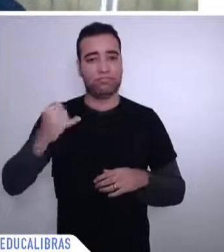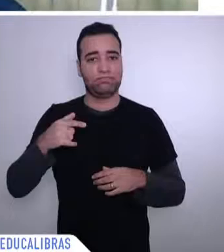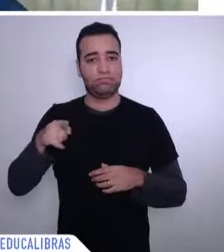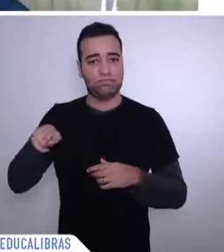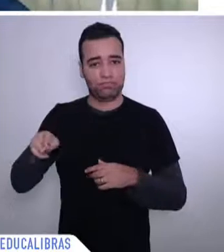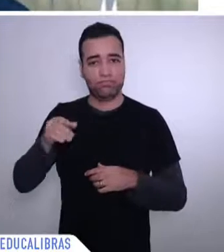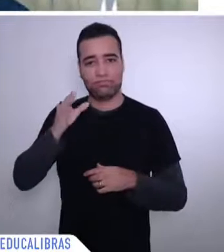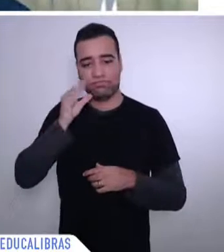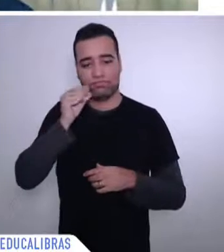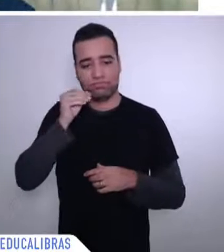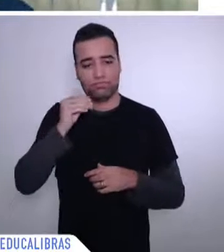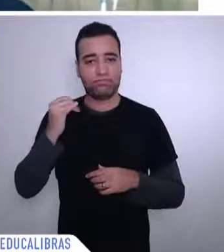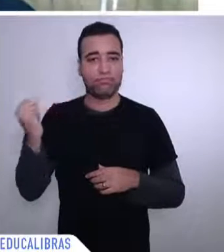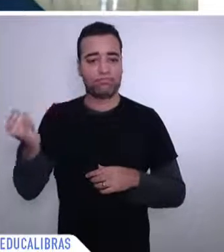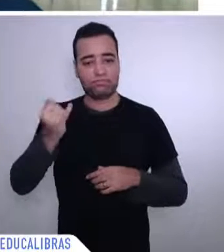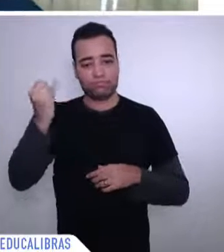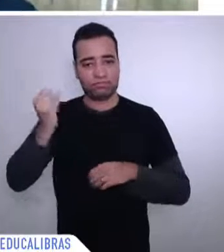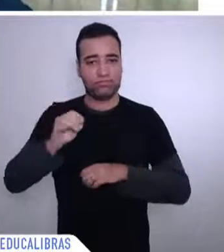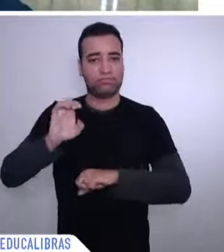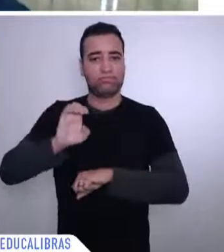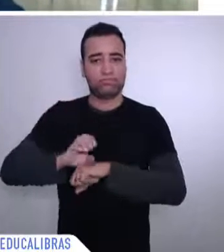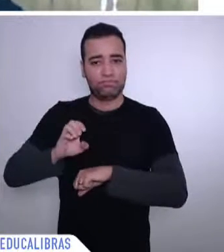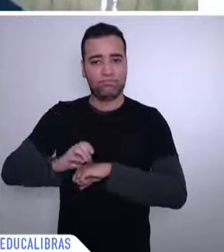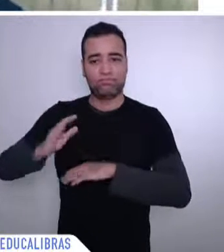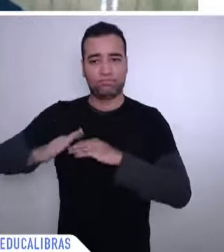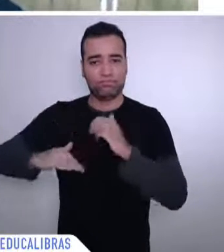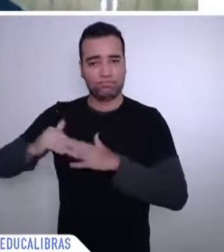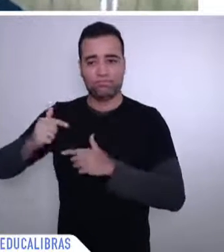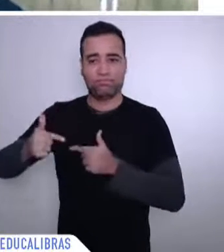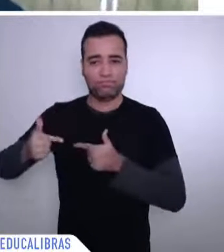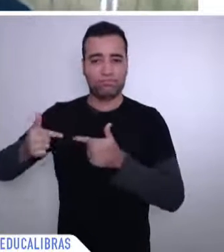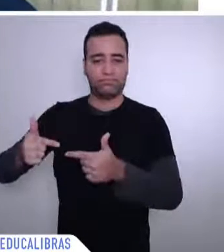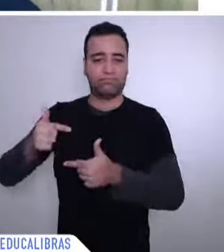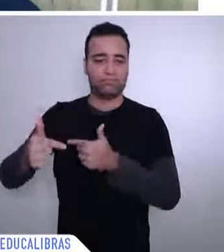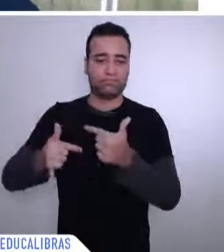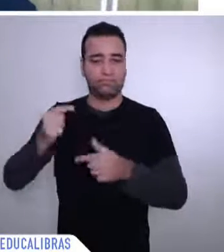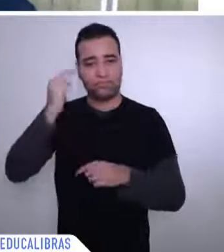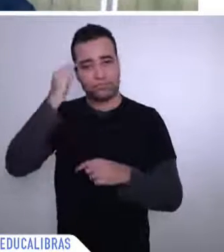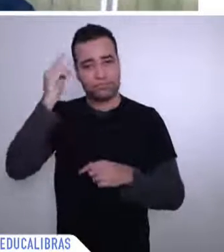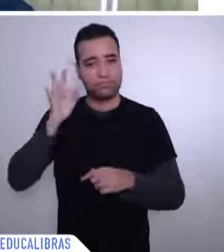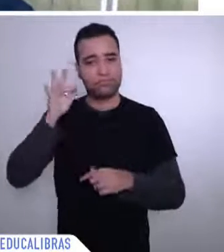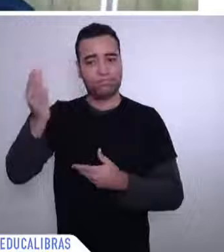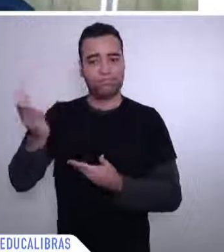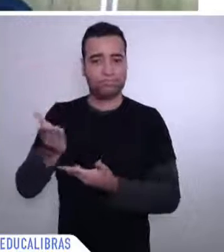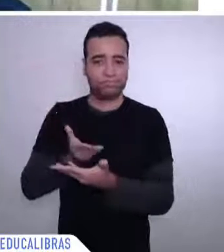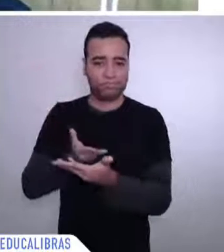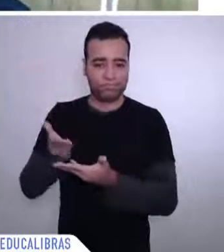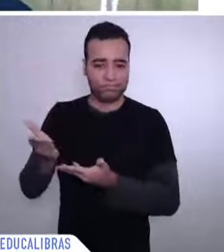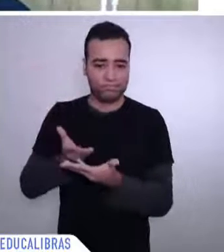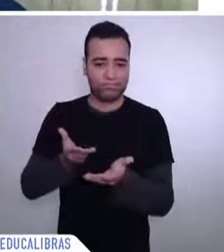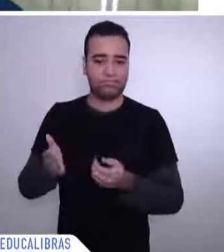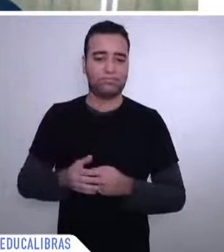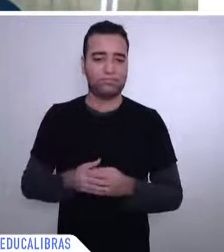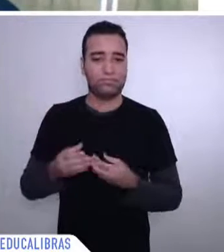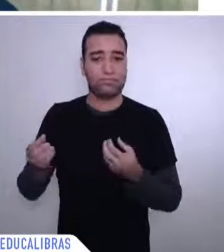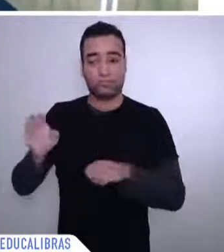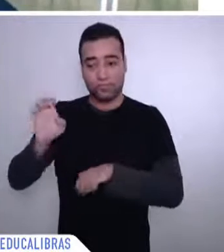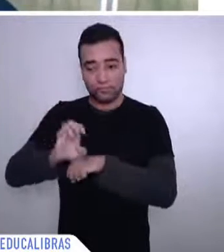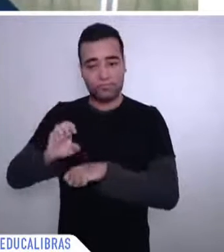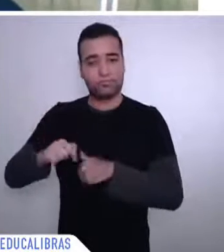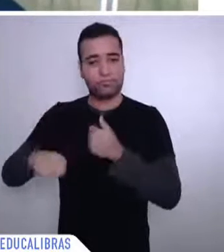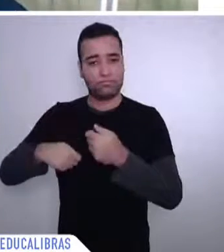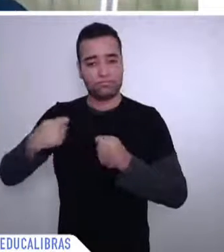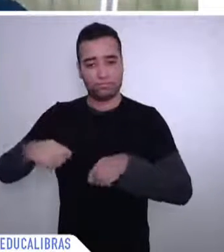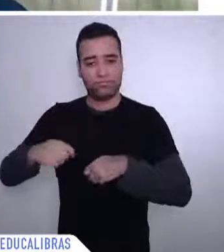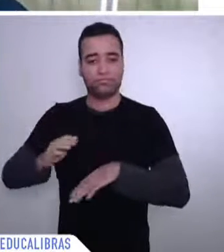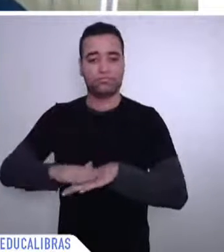the pandemic within this scenario. So this is how important the civil servants are. The